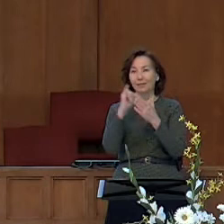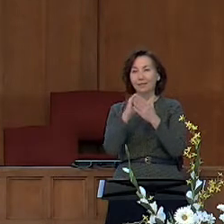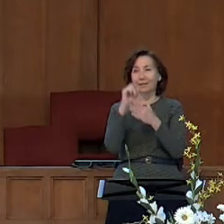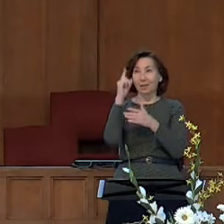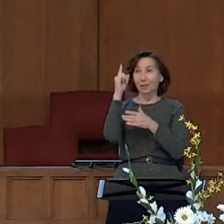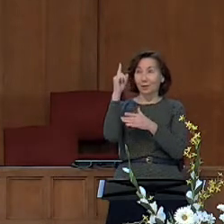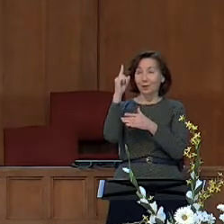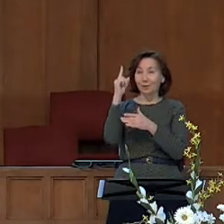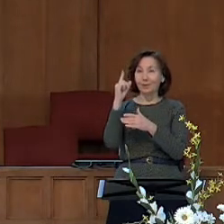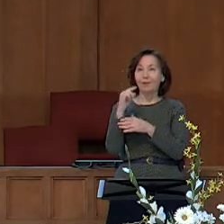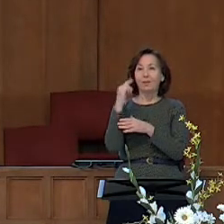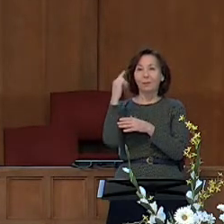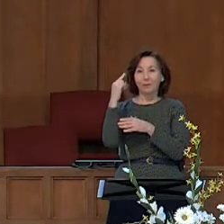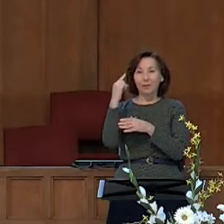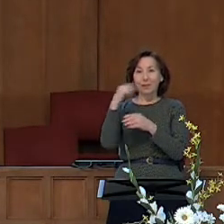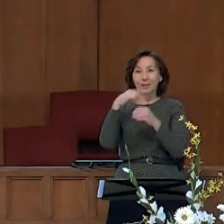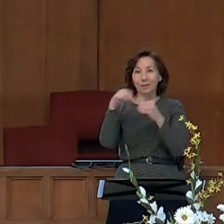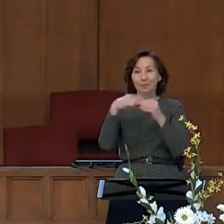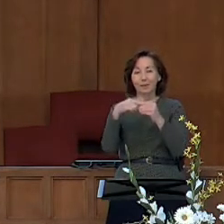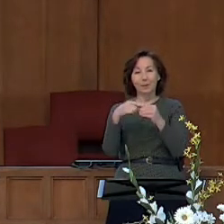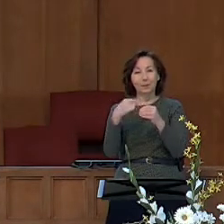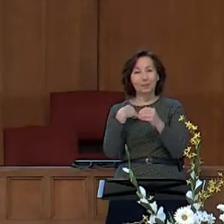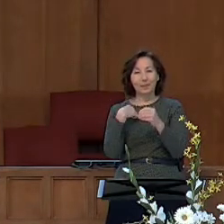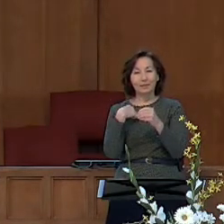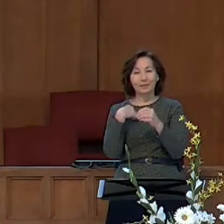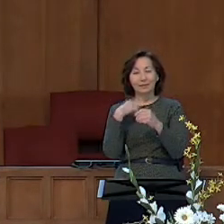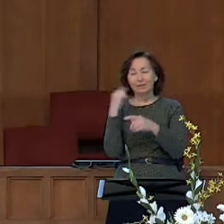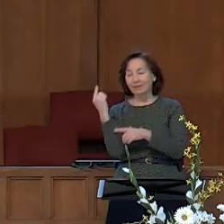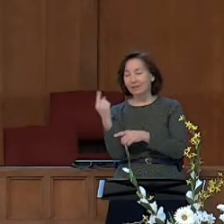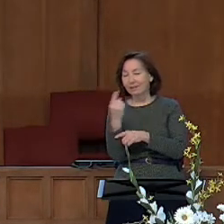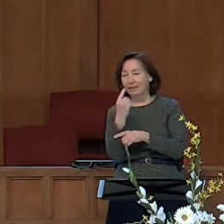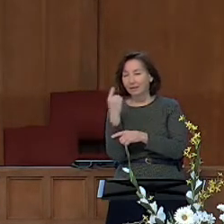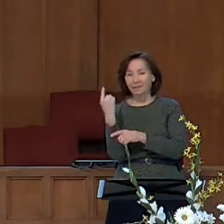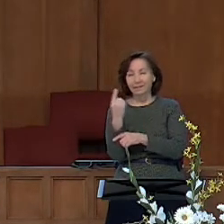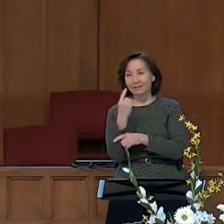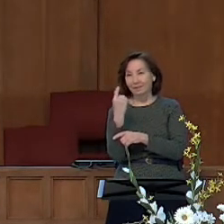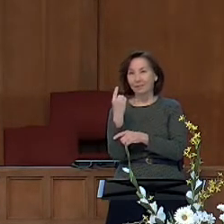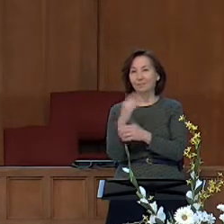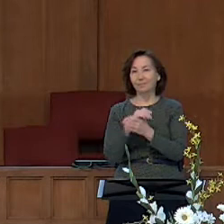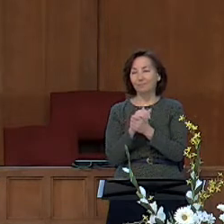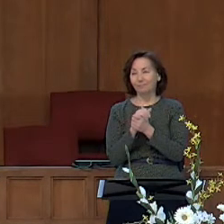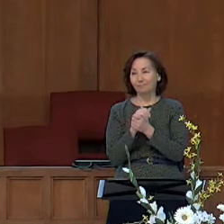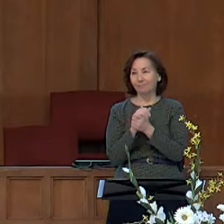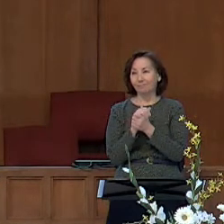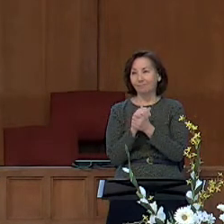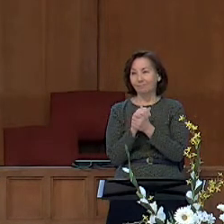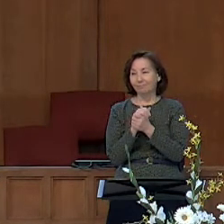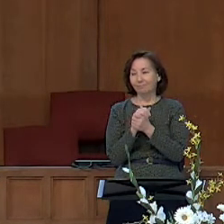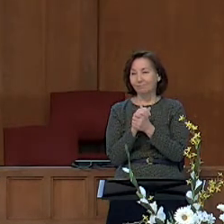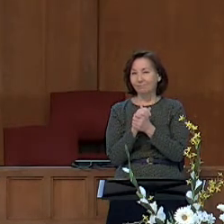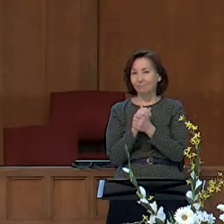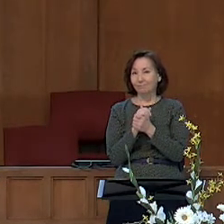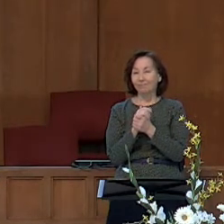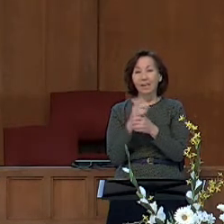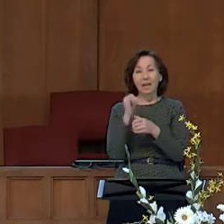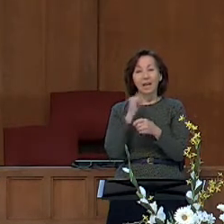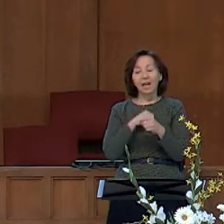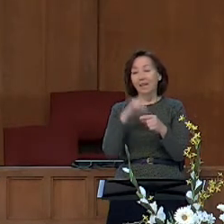you are thinking about me constantly." Constantly. I can't